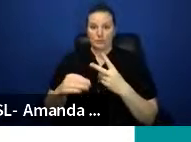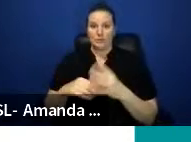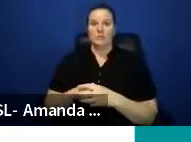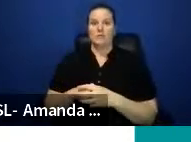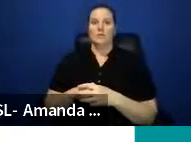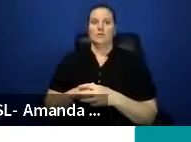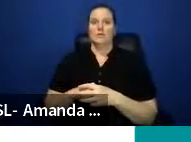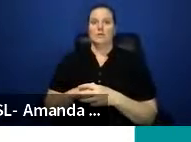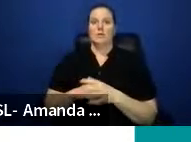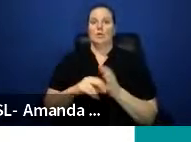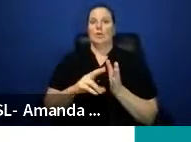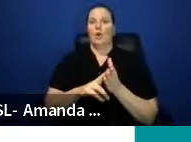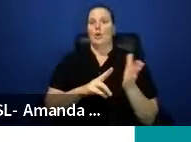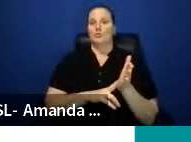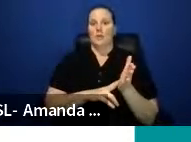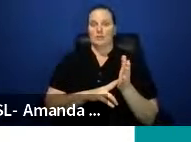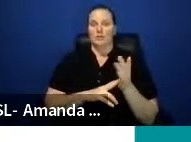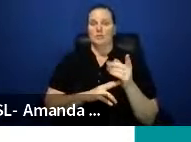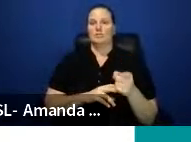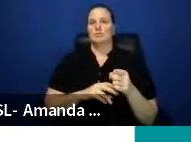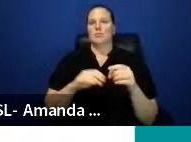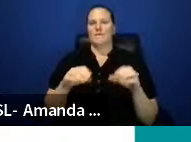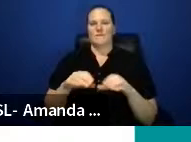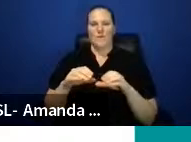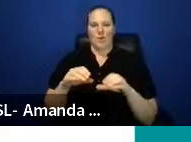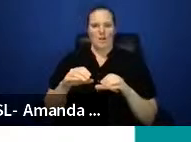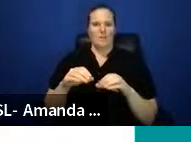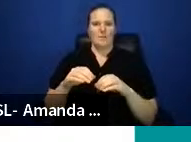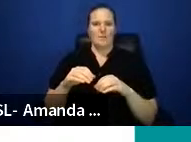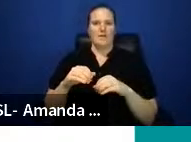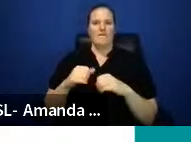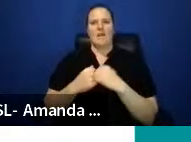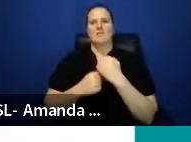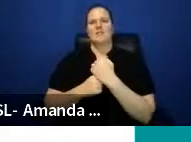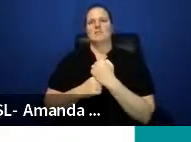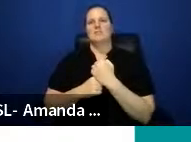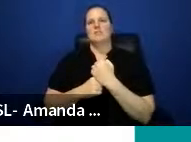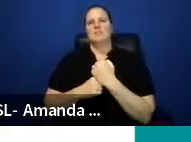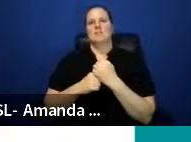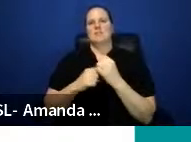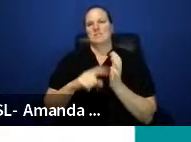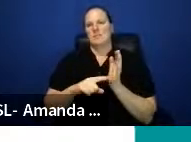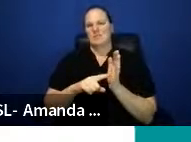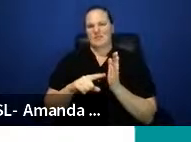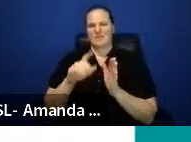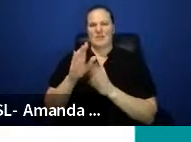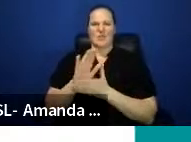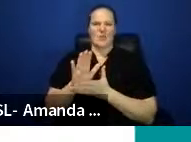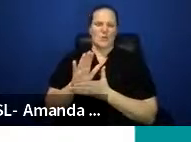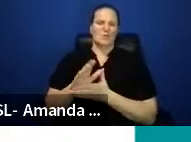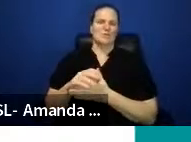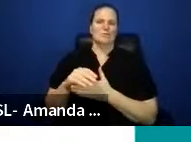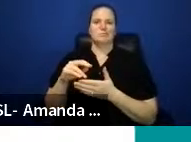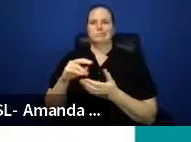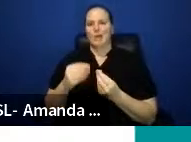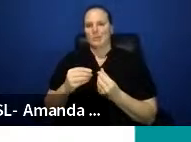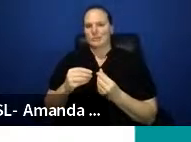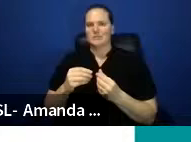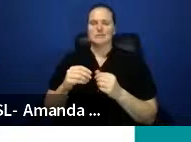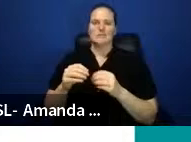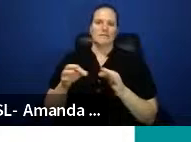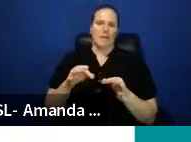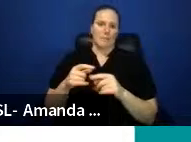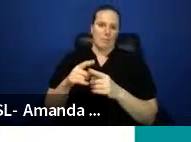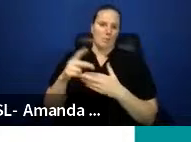for contractors to perform foundation inspection videos for specific properties that are defined by the program